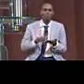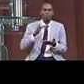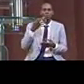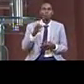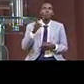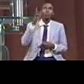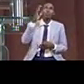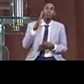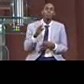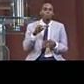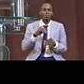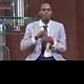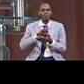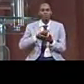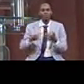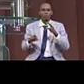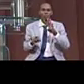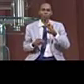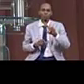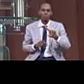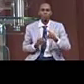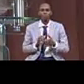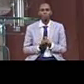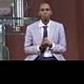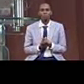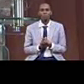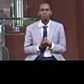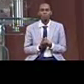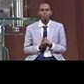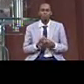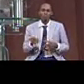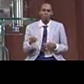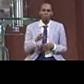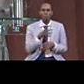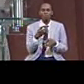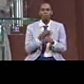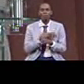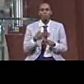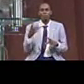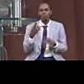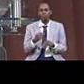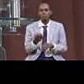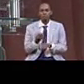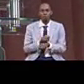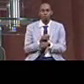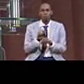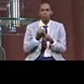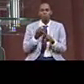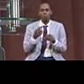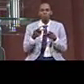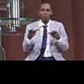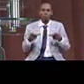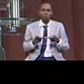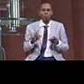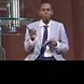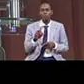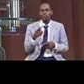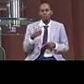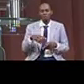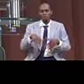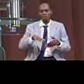41, then they took away the stone from the place where the dead was